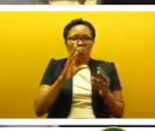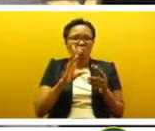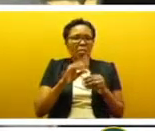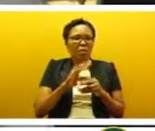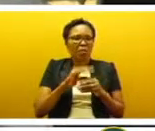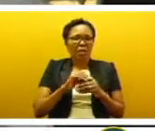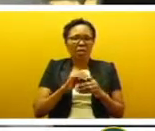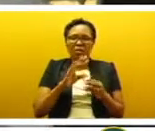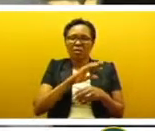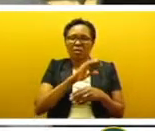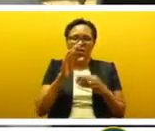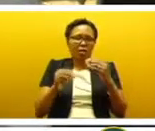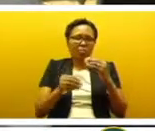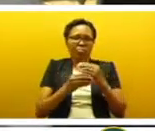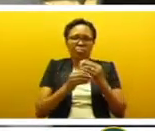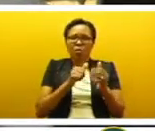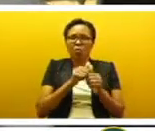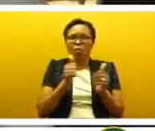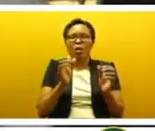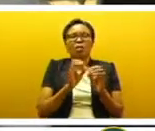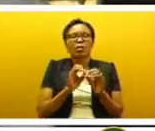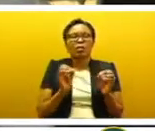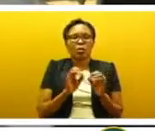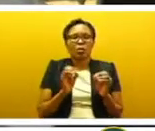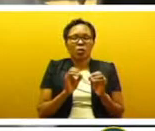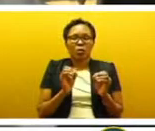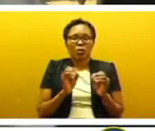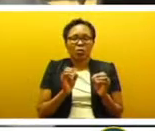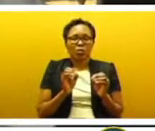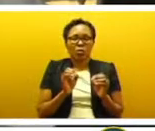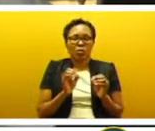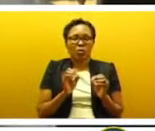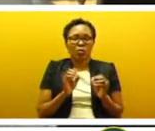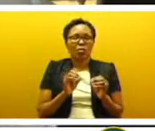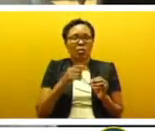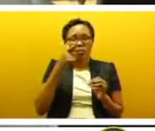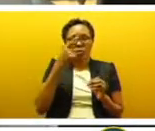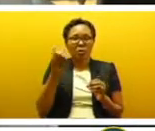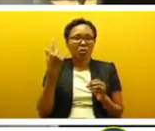And that for us was a smoking gun, because figures don't lie.